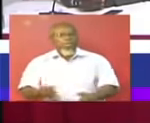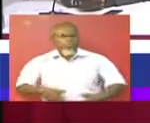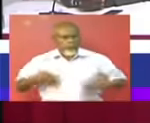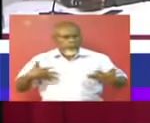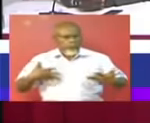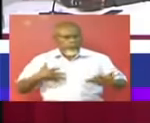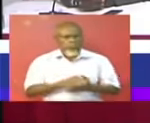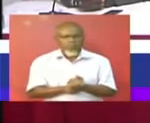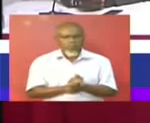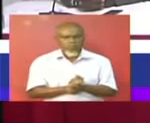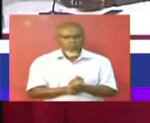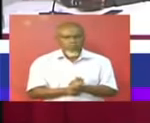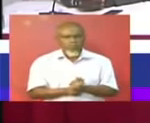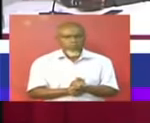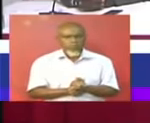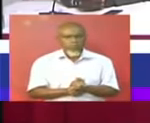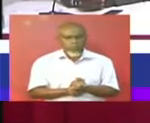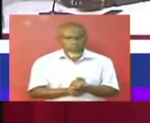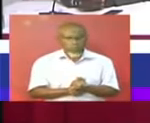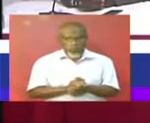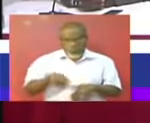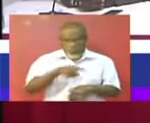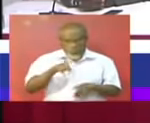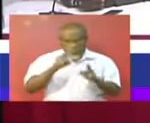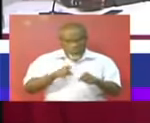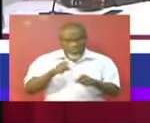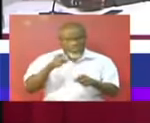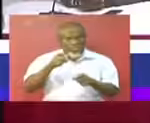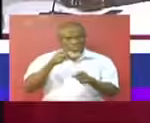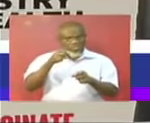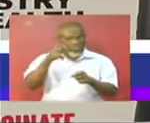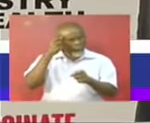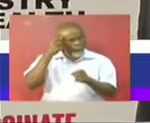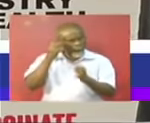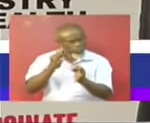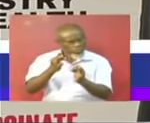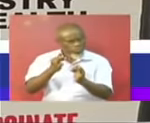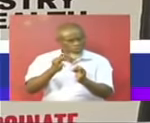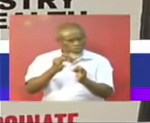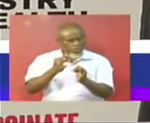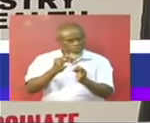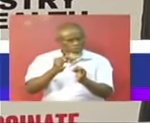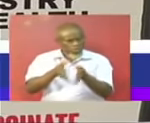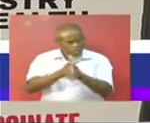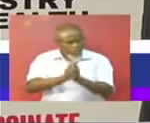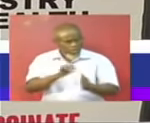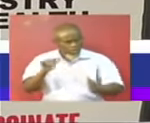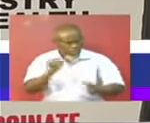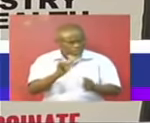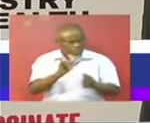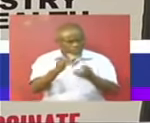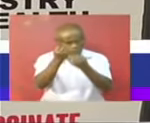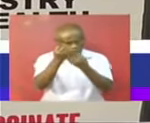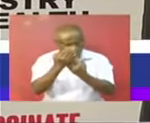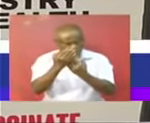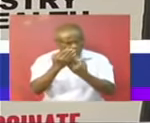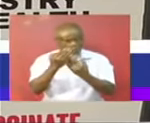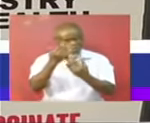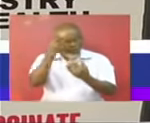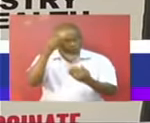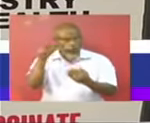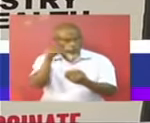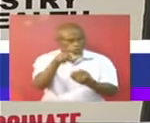to be signed prior to COVID-19 vaccination basically are asking the same information that would be required for you to register